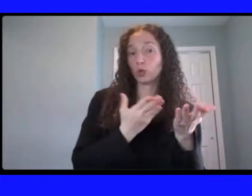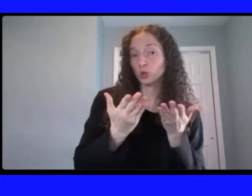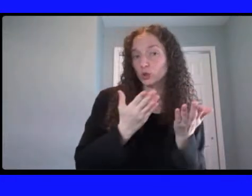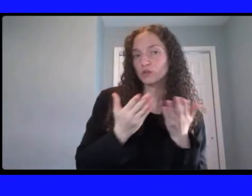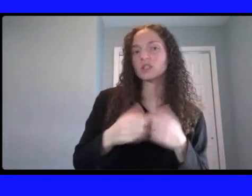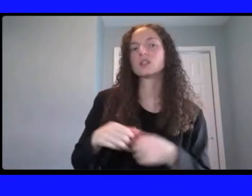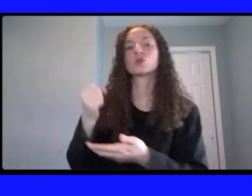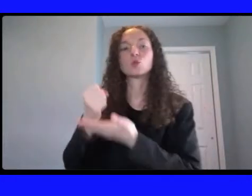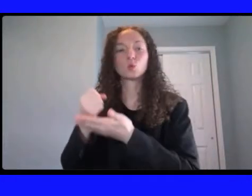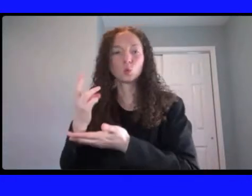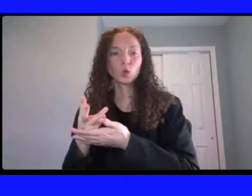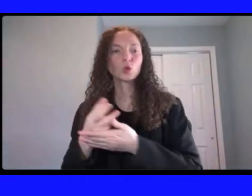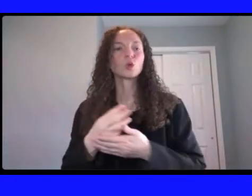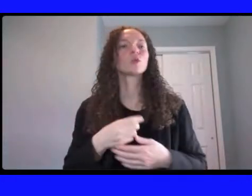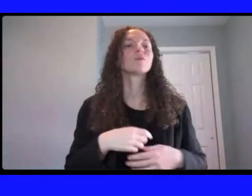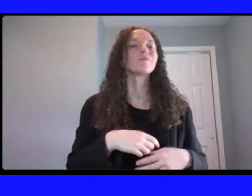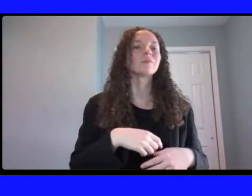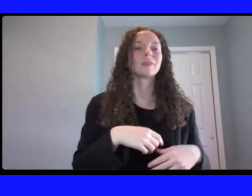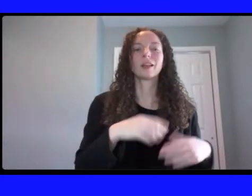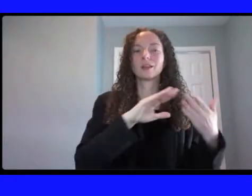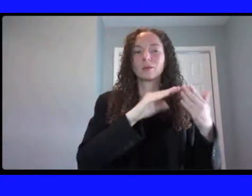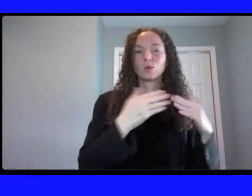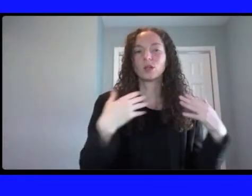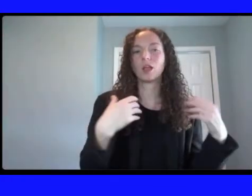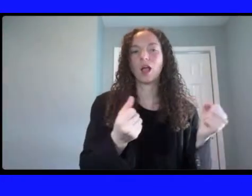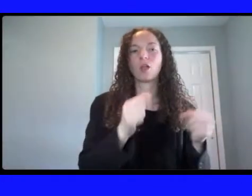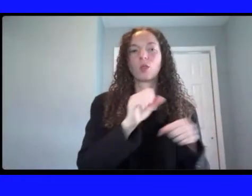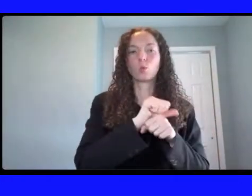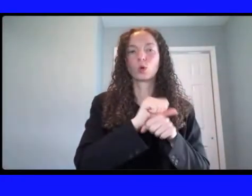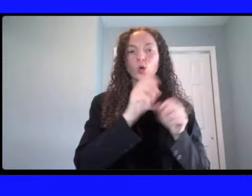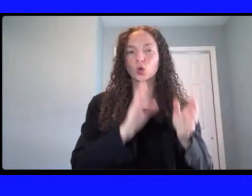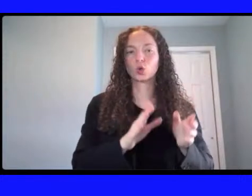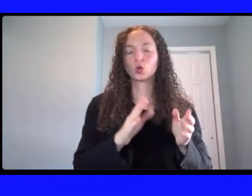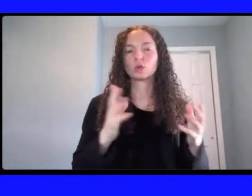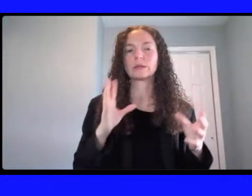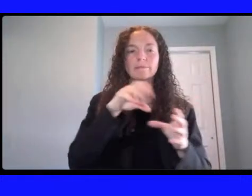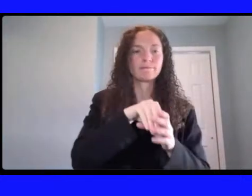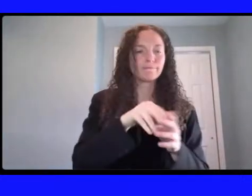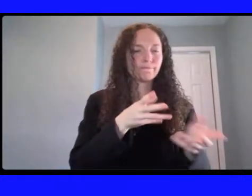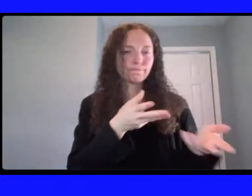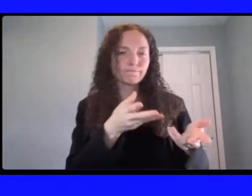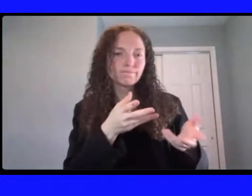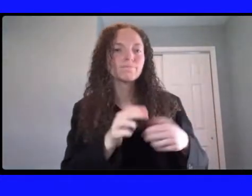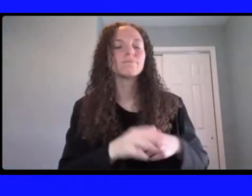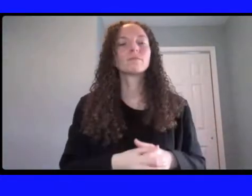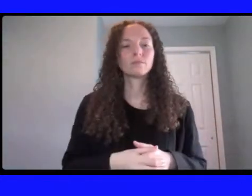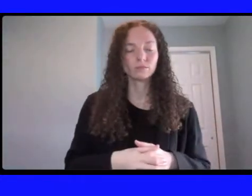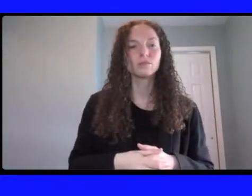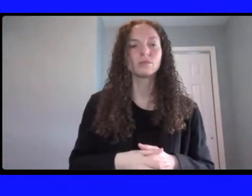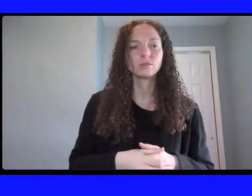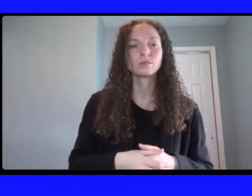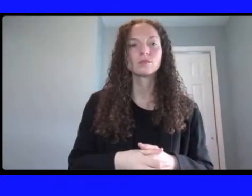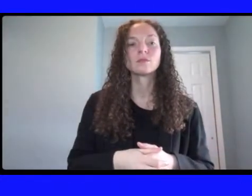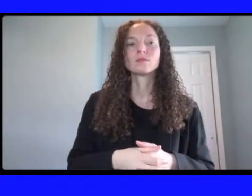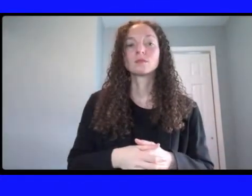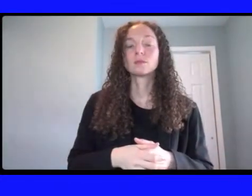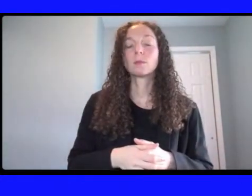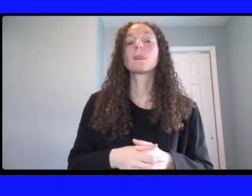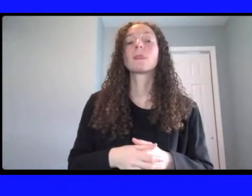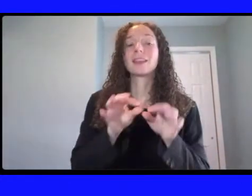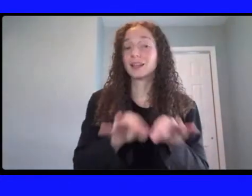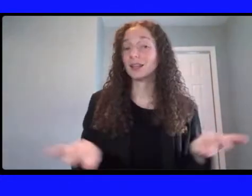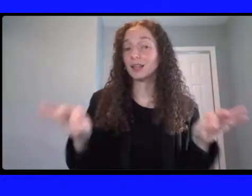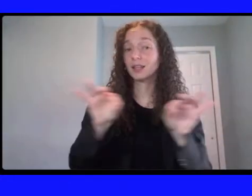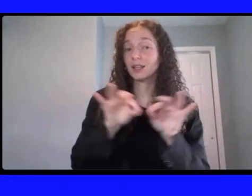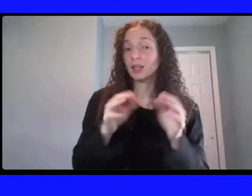in assessing the results of the screen. Connecting to community services is key, and community health workers are a key part of that. All families